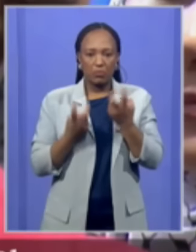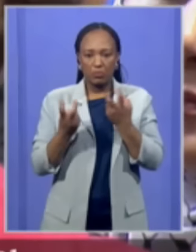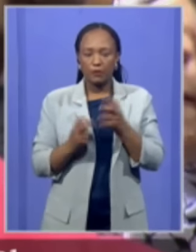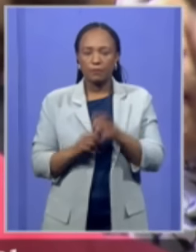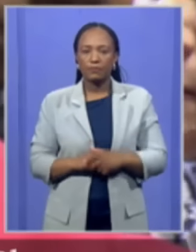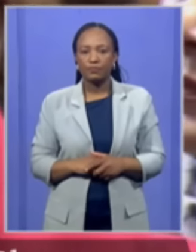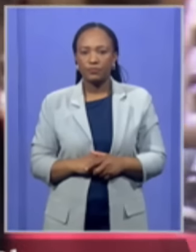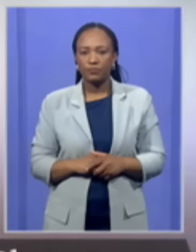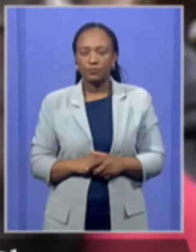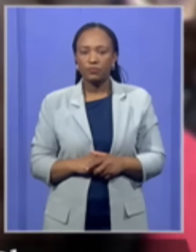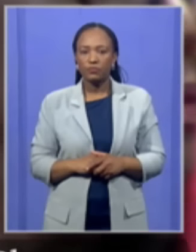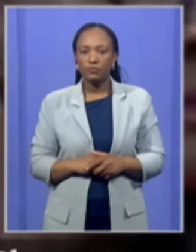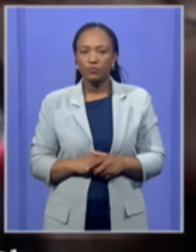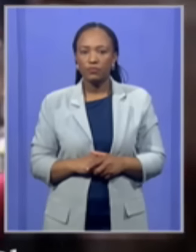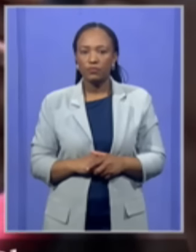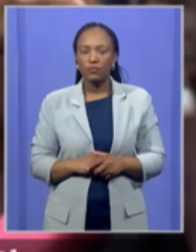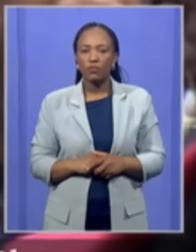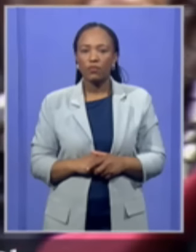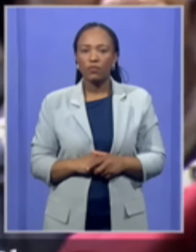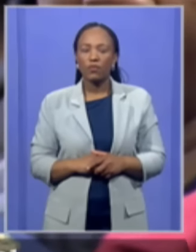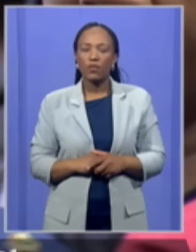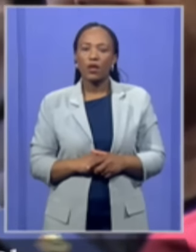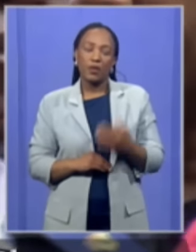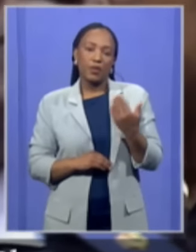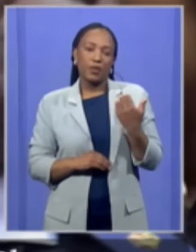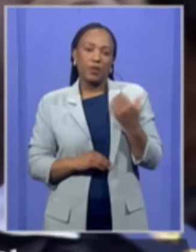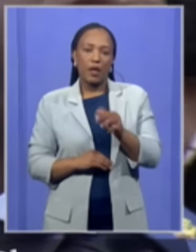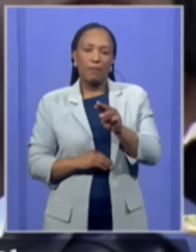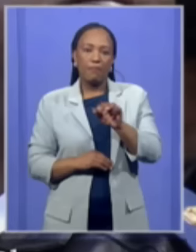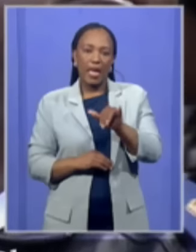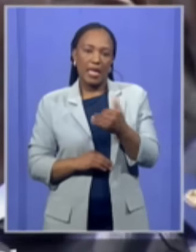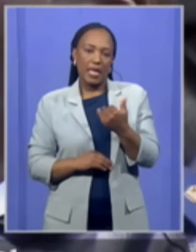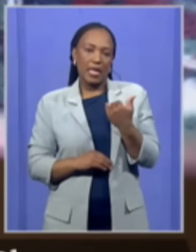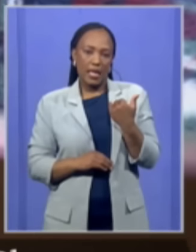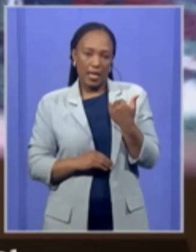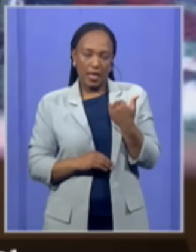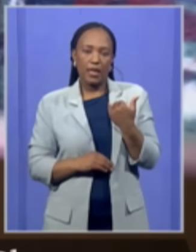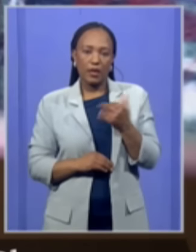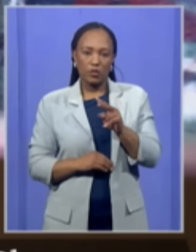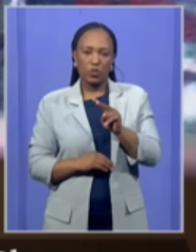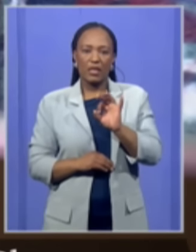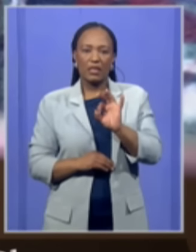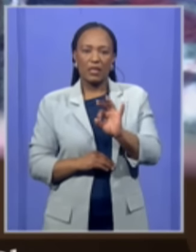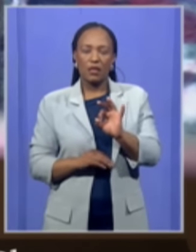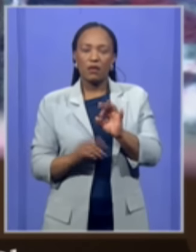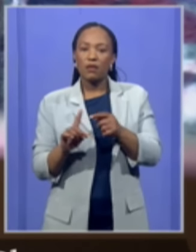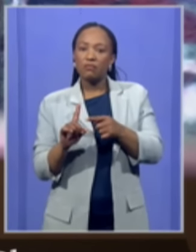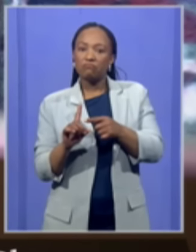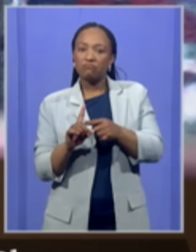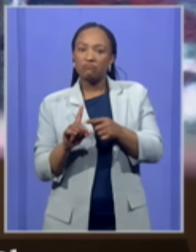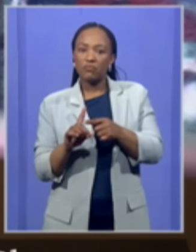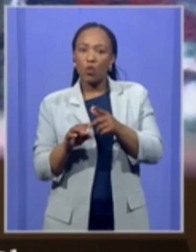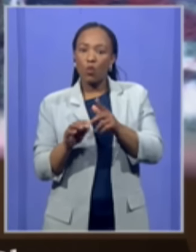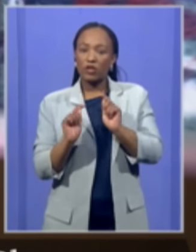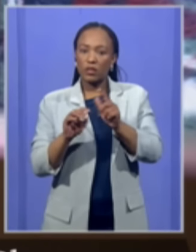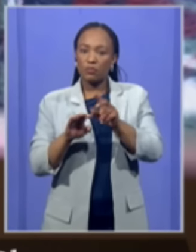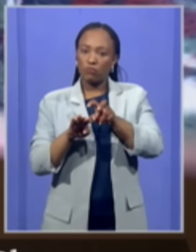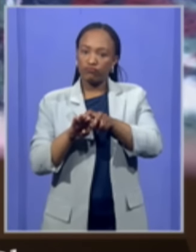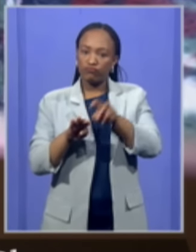le 13 Motsheanong Jayden o ile a thewa sepalangweng sa hae sa baithuti mme a leba